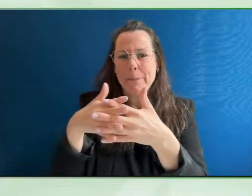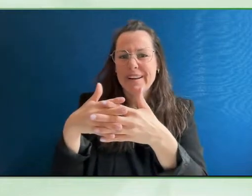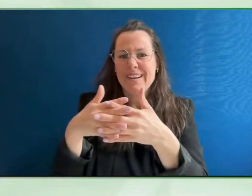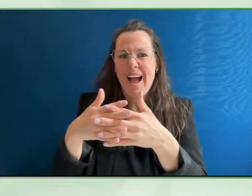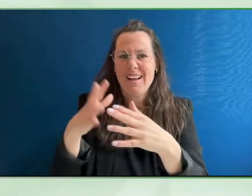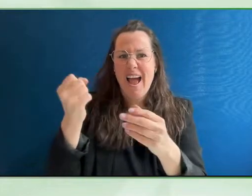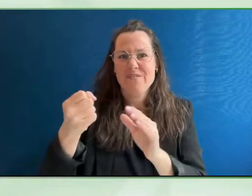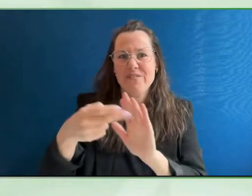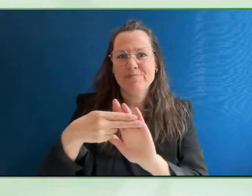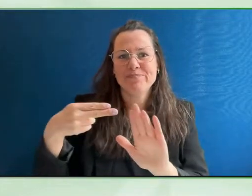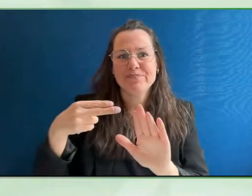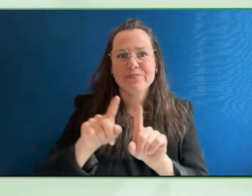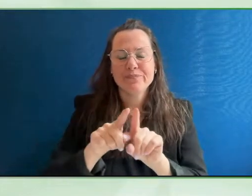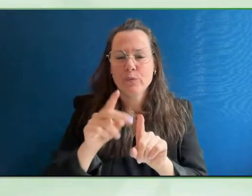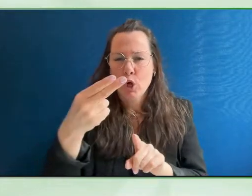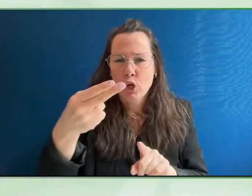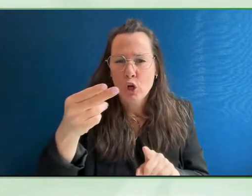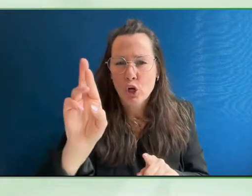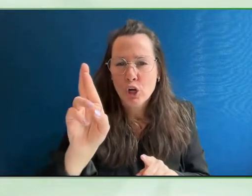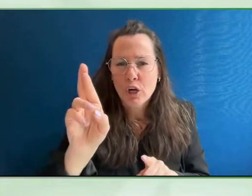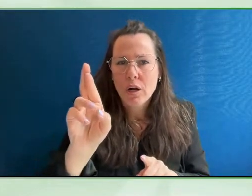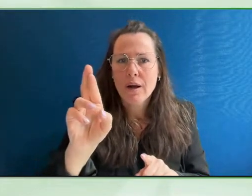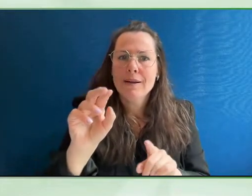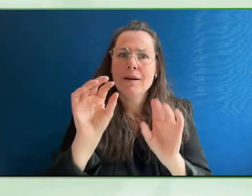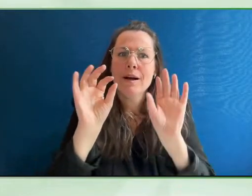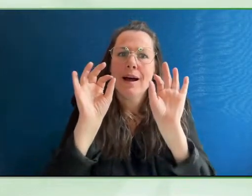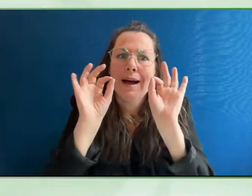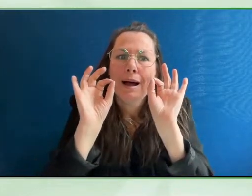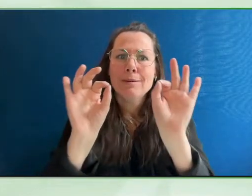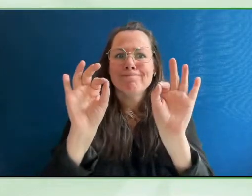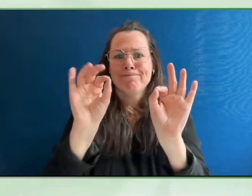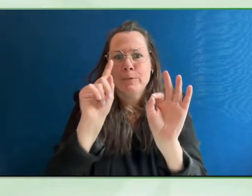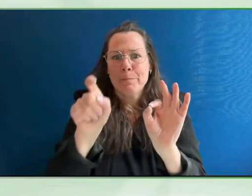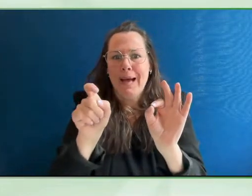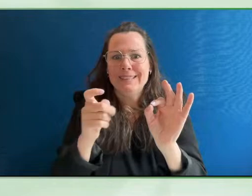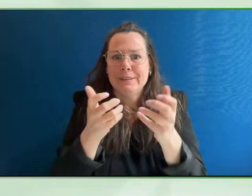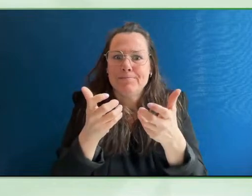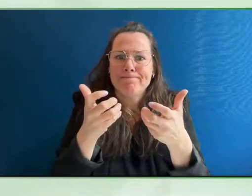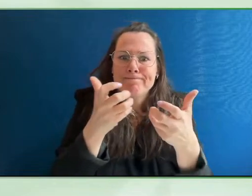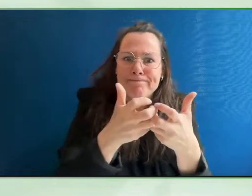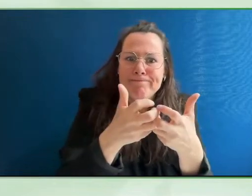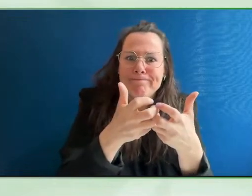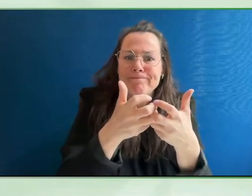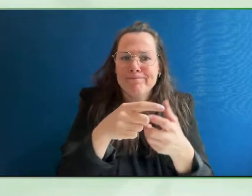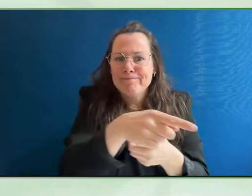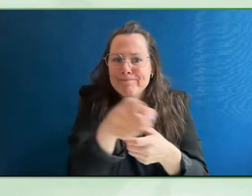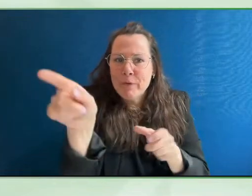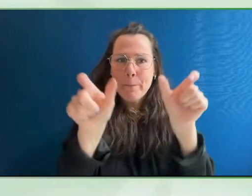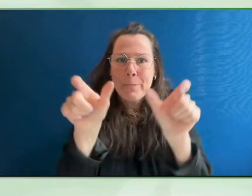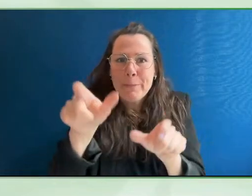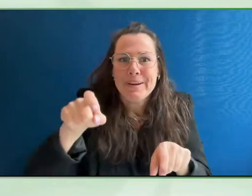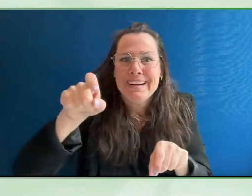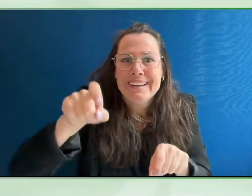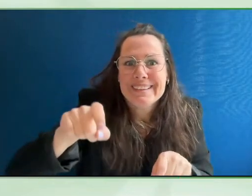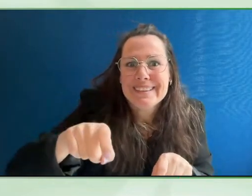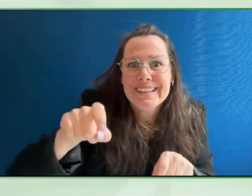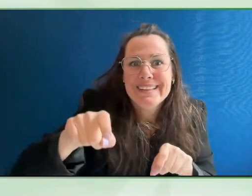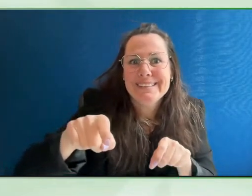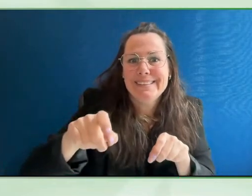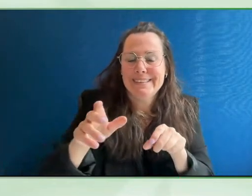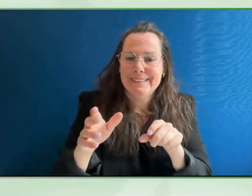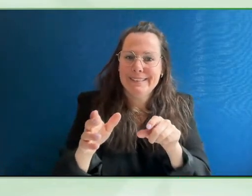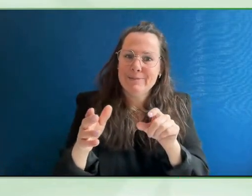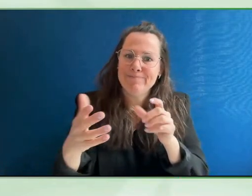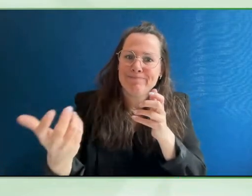the most to your organization. It's a subtle difference, but that intentionality to attack the problems of the person as opposed